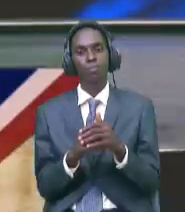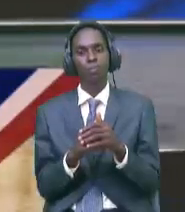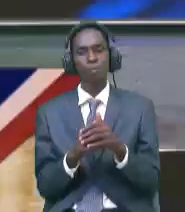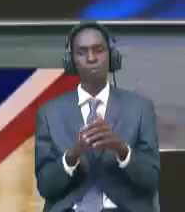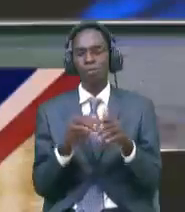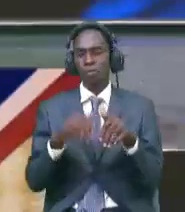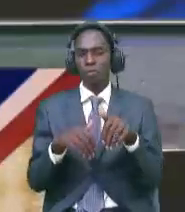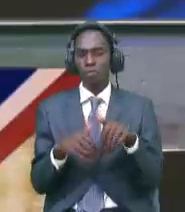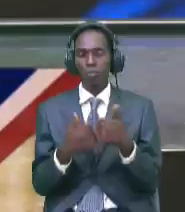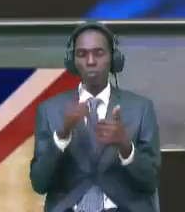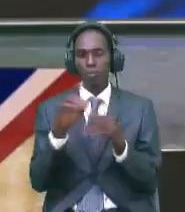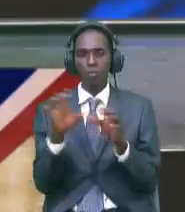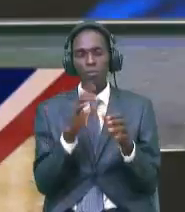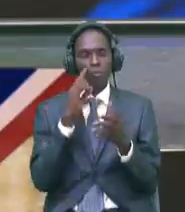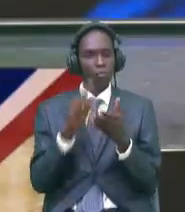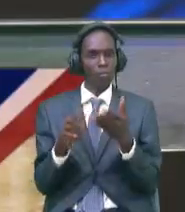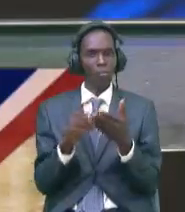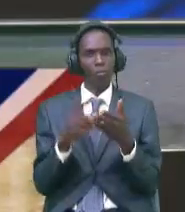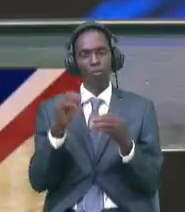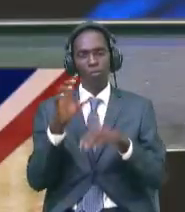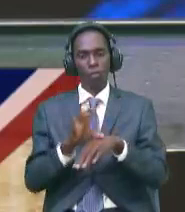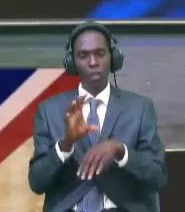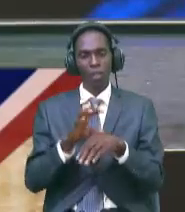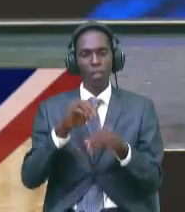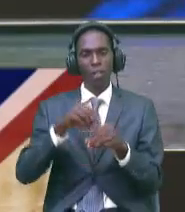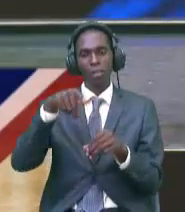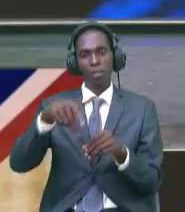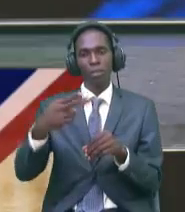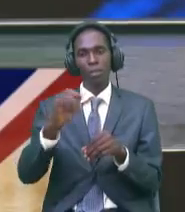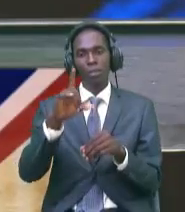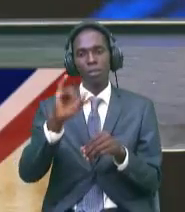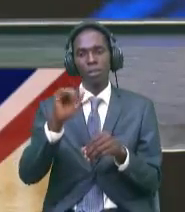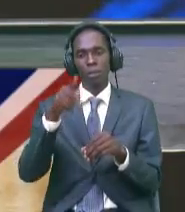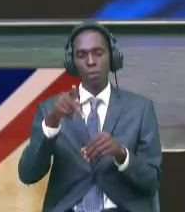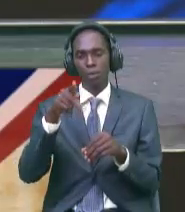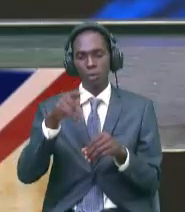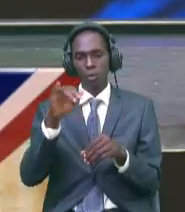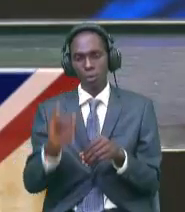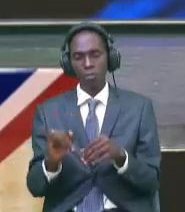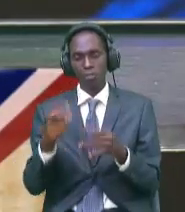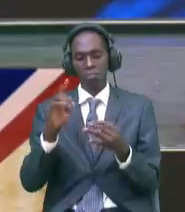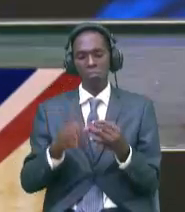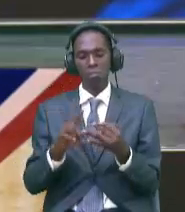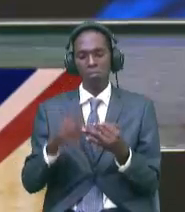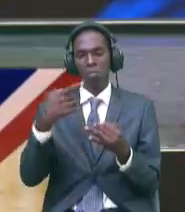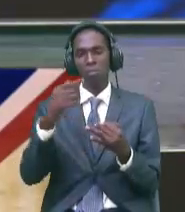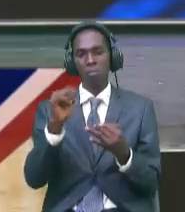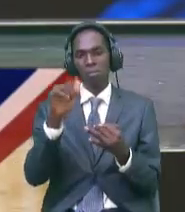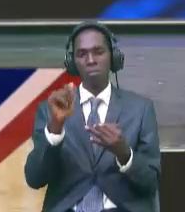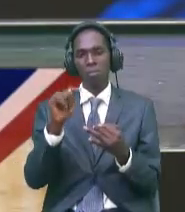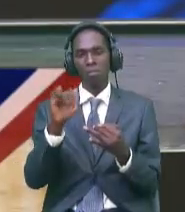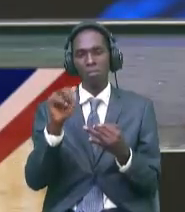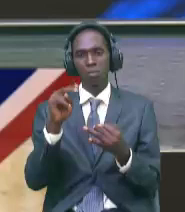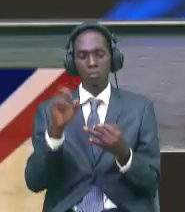you noticed? It's mentioning the churches in Philippi, mentioning the churches in Galatia, and mentioning the churches in